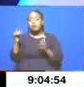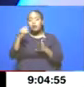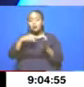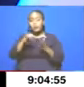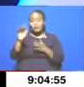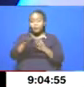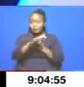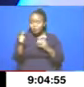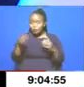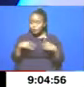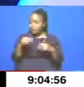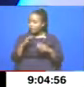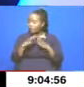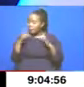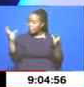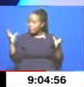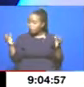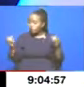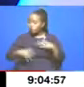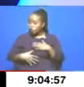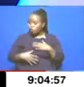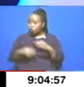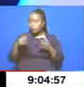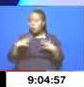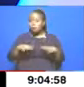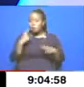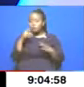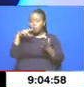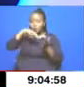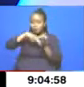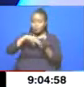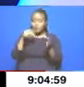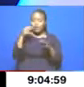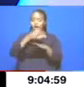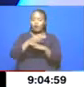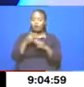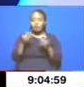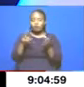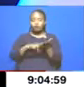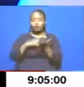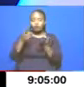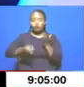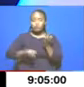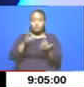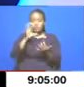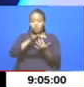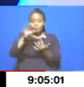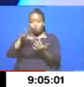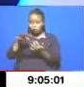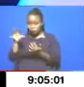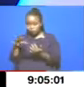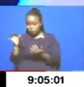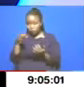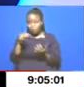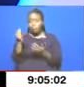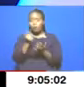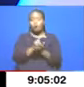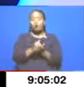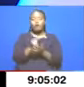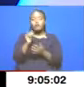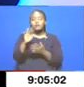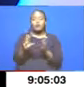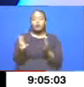seeking election independently after losing in party primaries. She said her office will use the Integrated Political